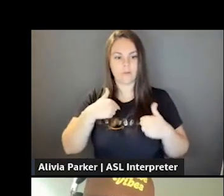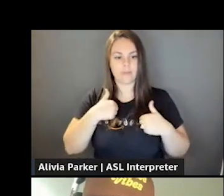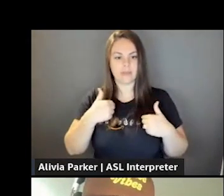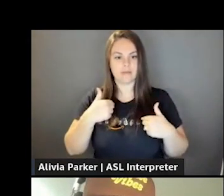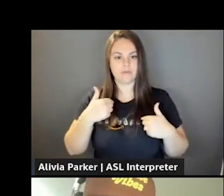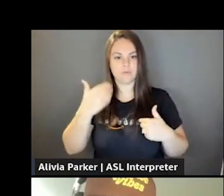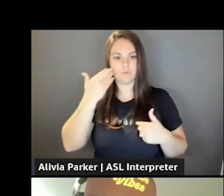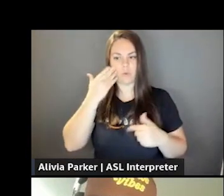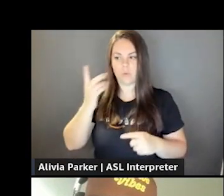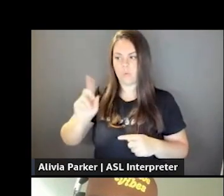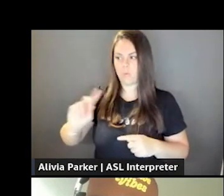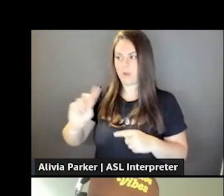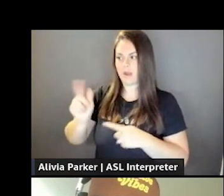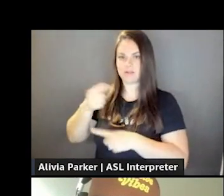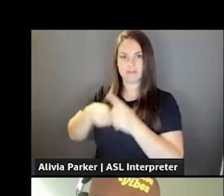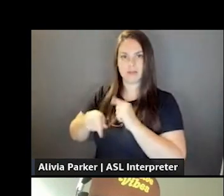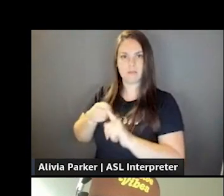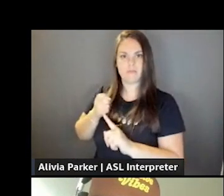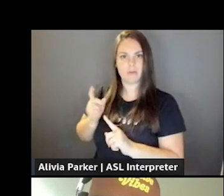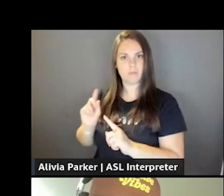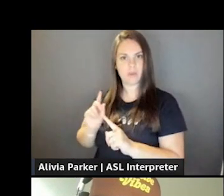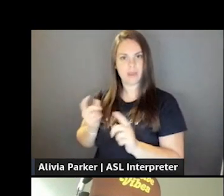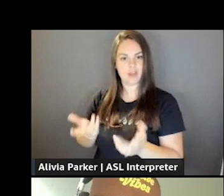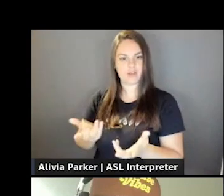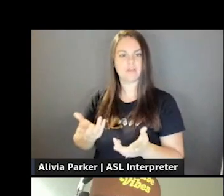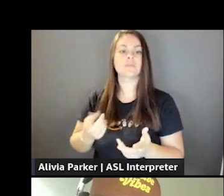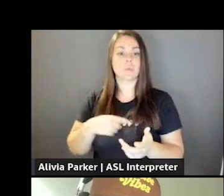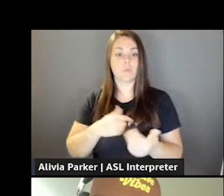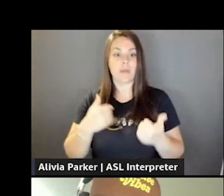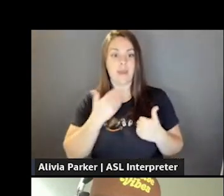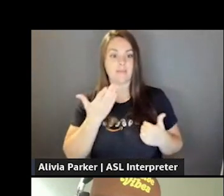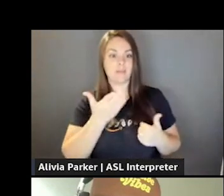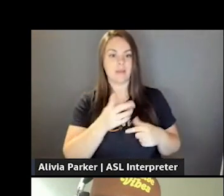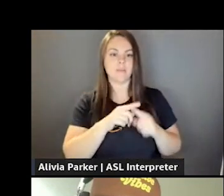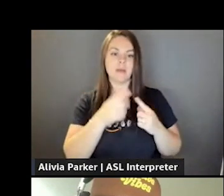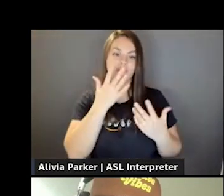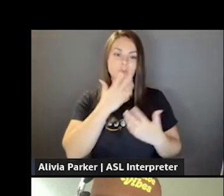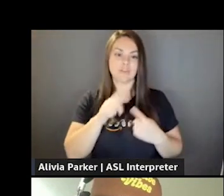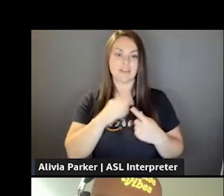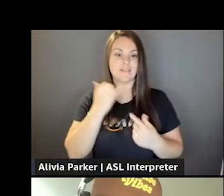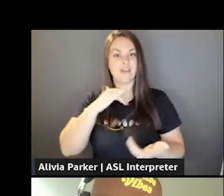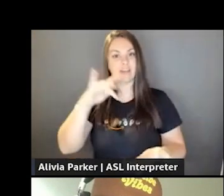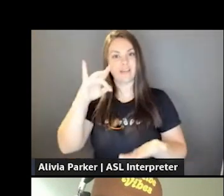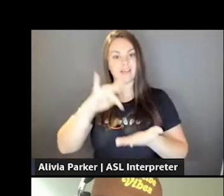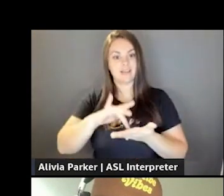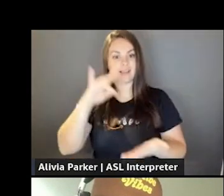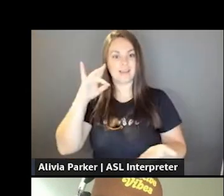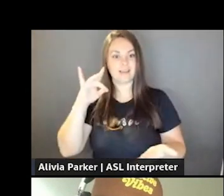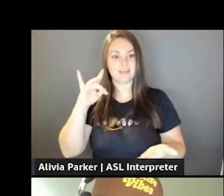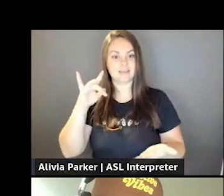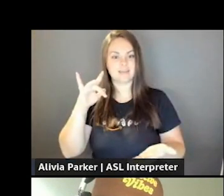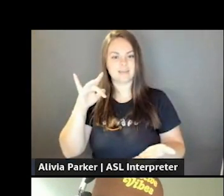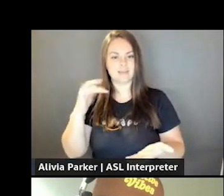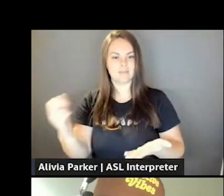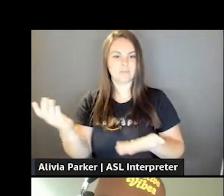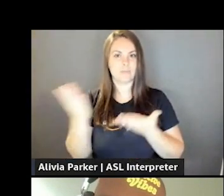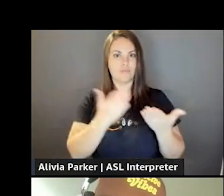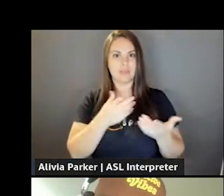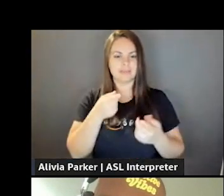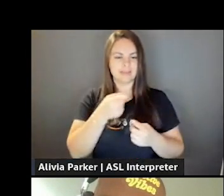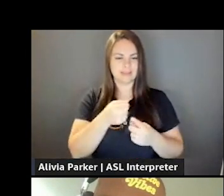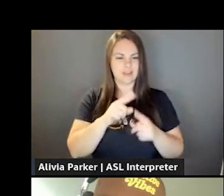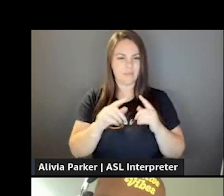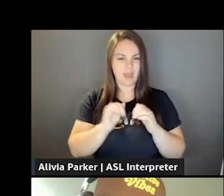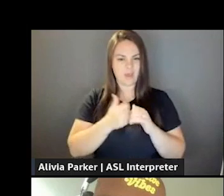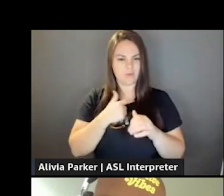From? Yeah, we have it here. Unfortunately, if I click on this, it's going here, but how did we get to this